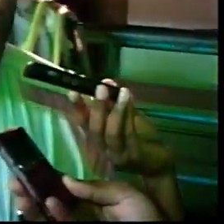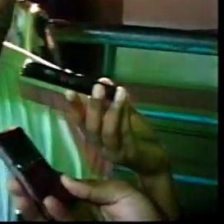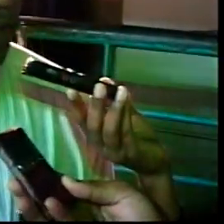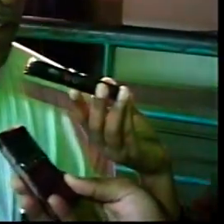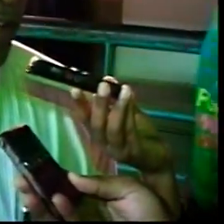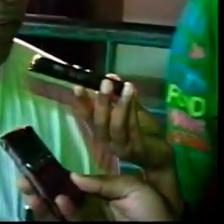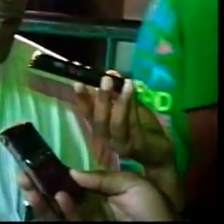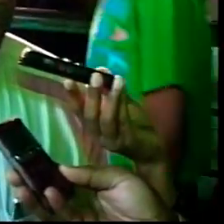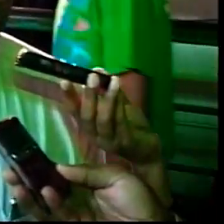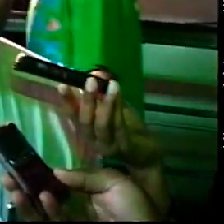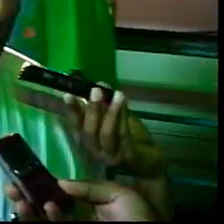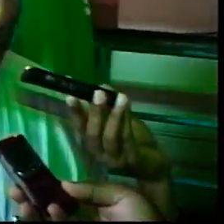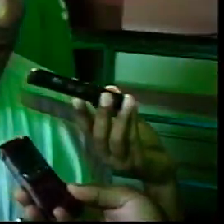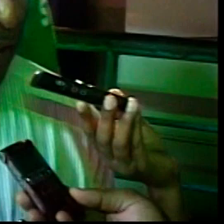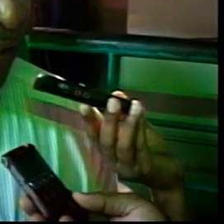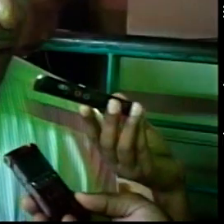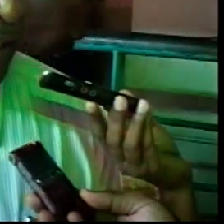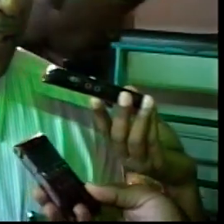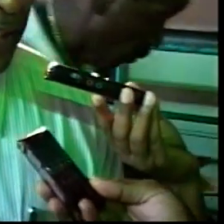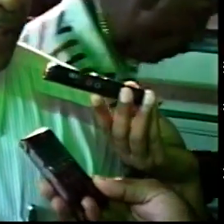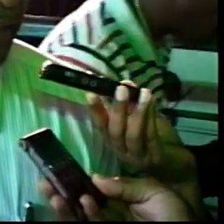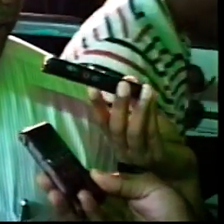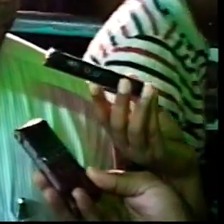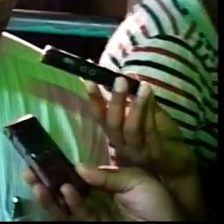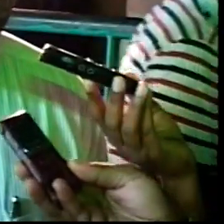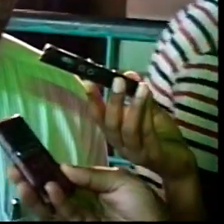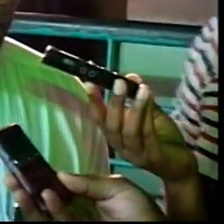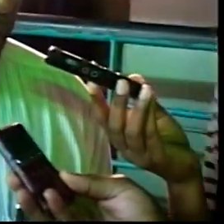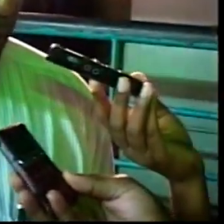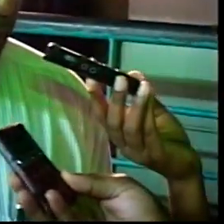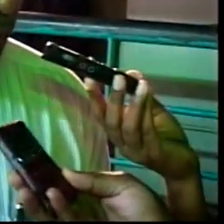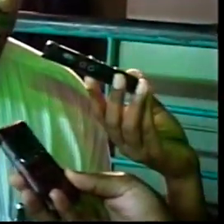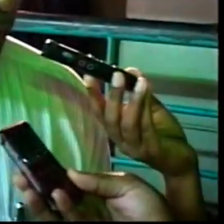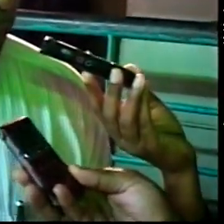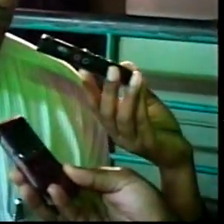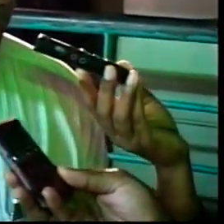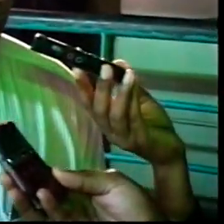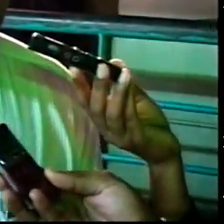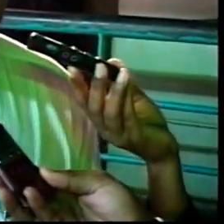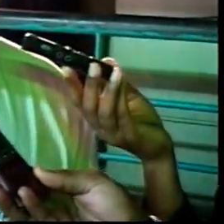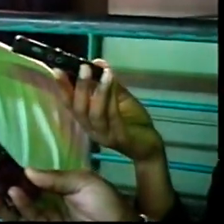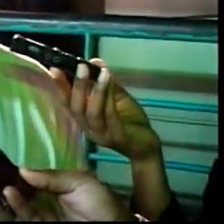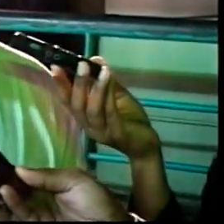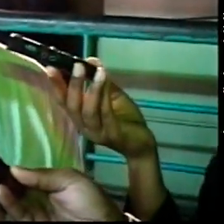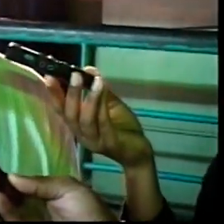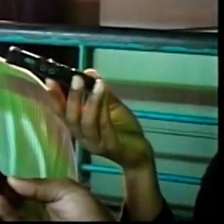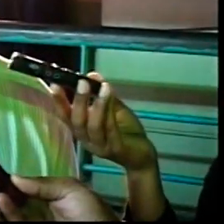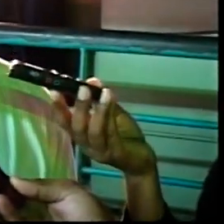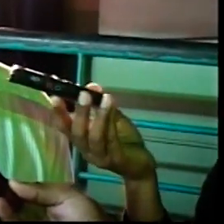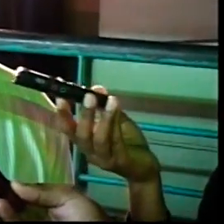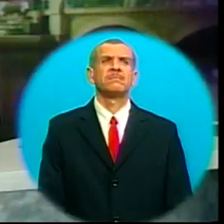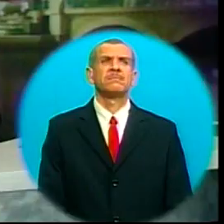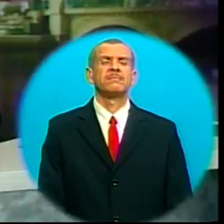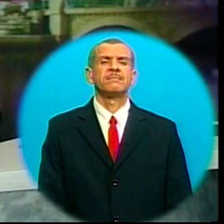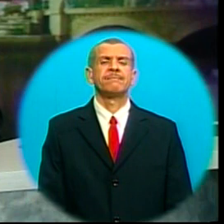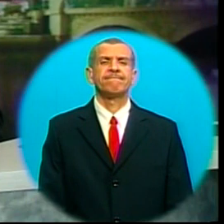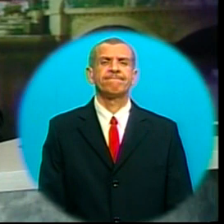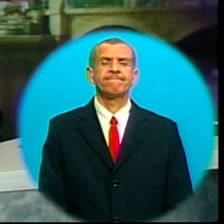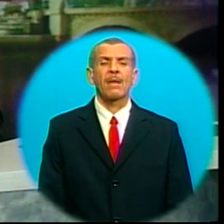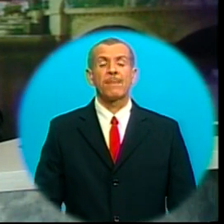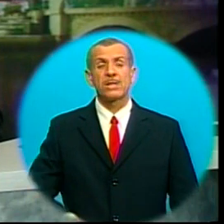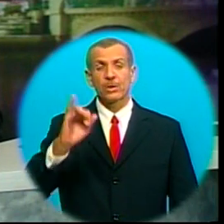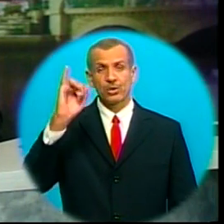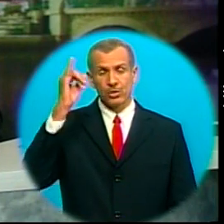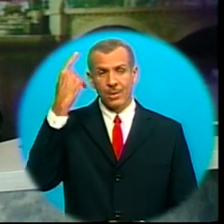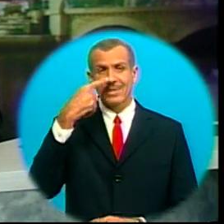Barbados because the event is being staged. And this event being held in November comes at a good time. Mr.